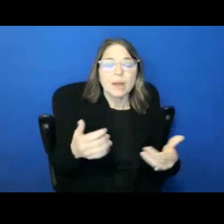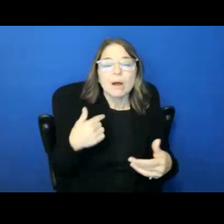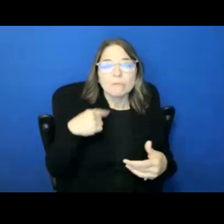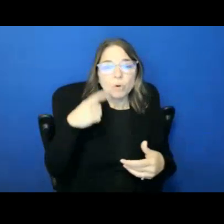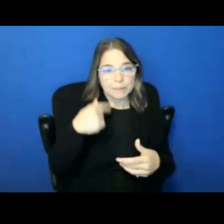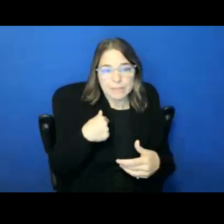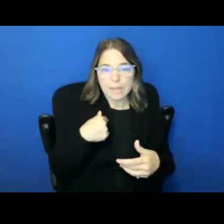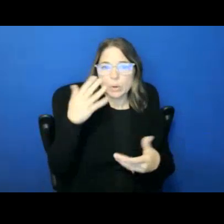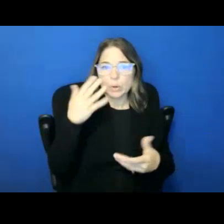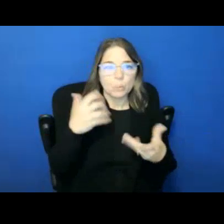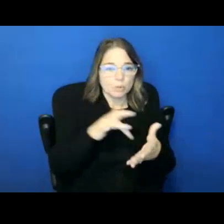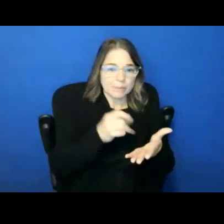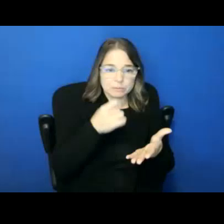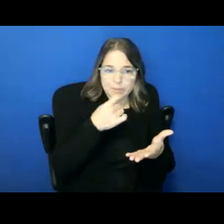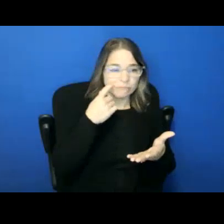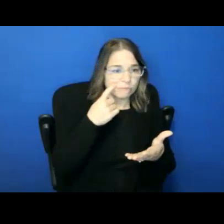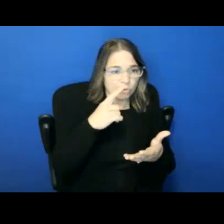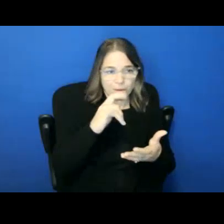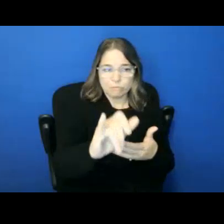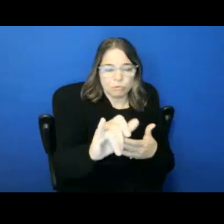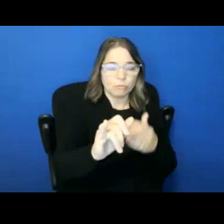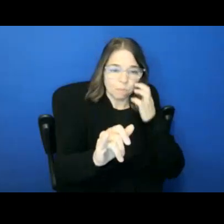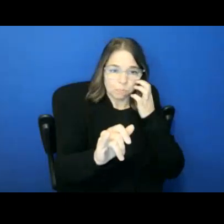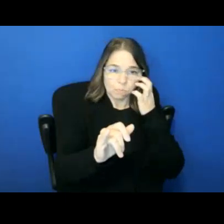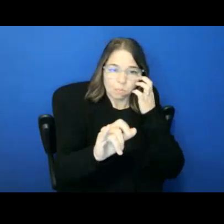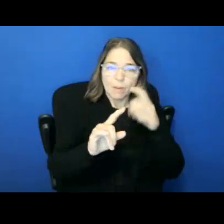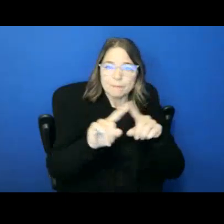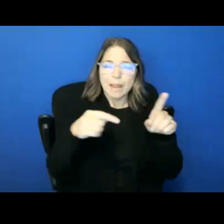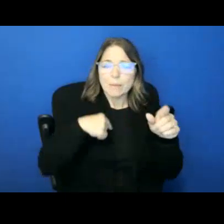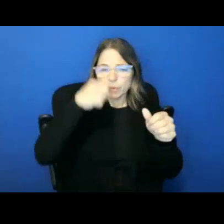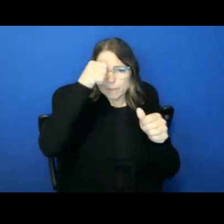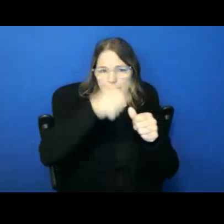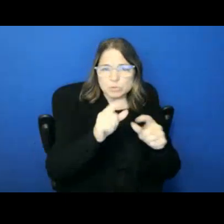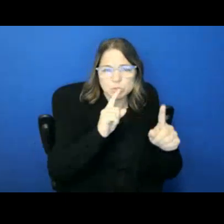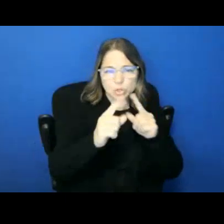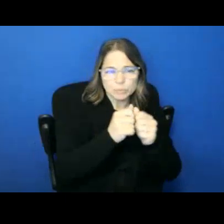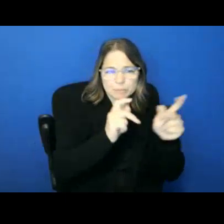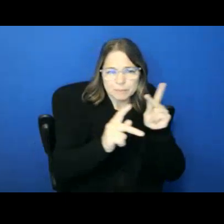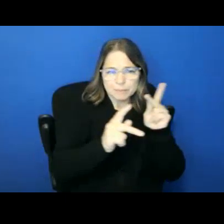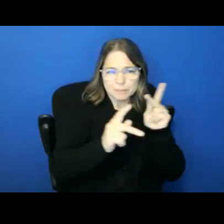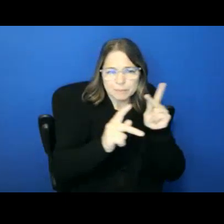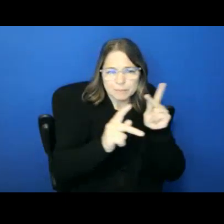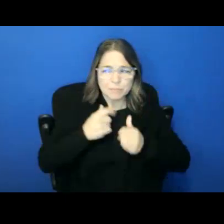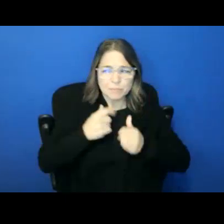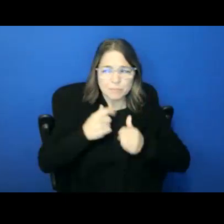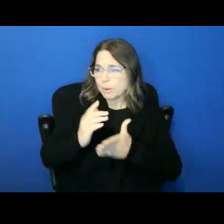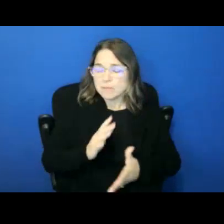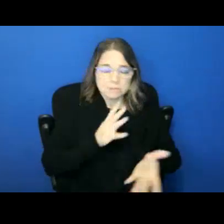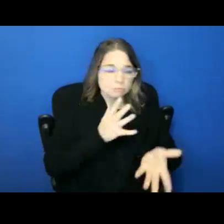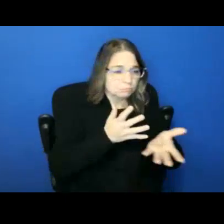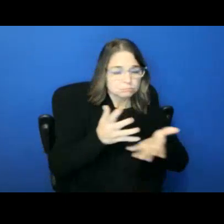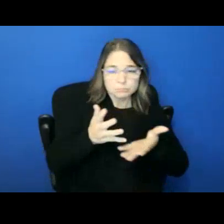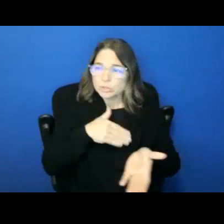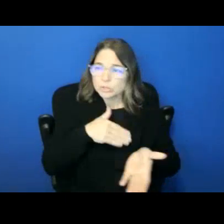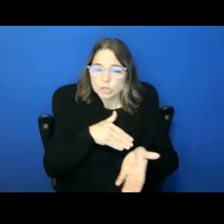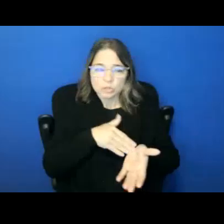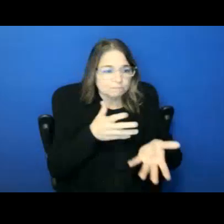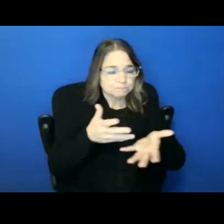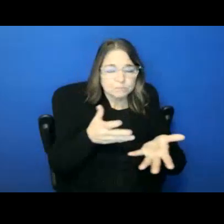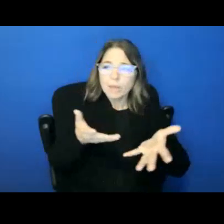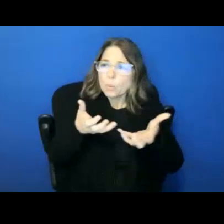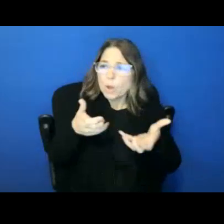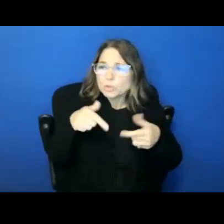want to be on medication forever, but I remember I came in and I was talking to people in my life and my therapist and my doctor and said, I just want to